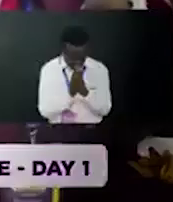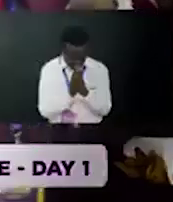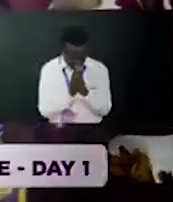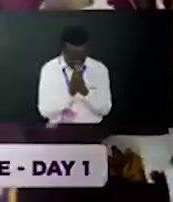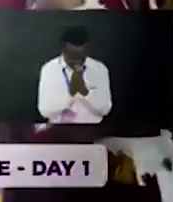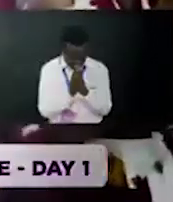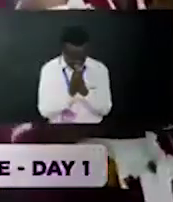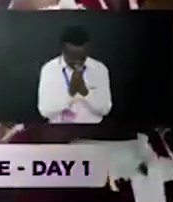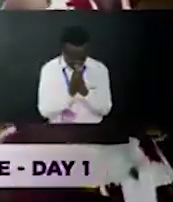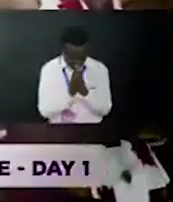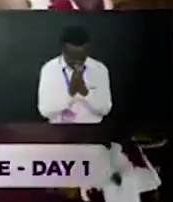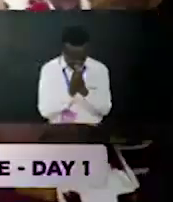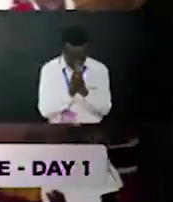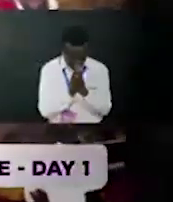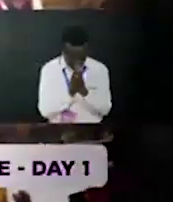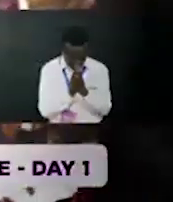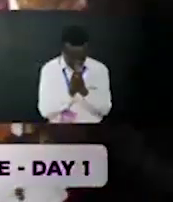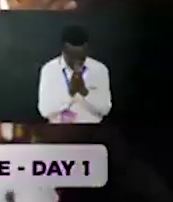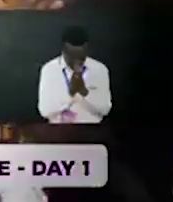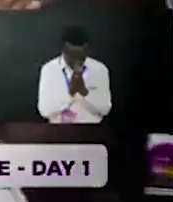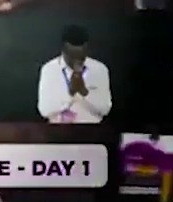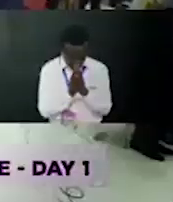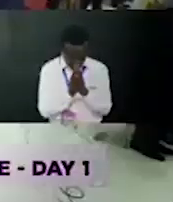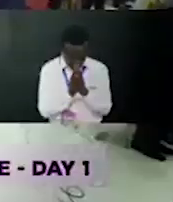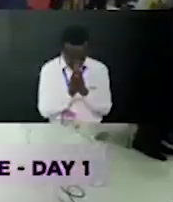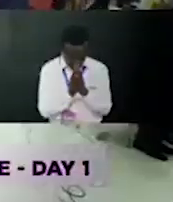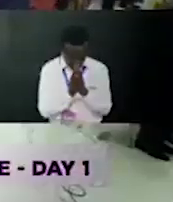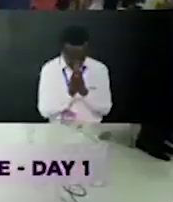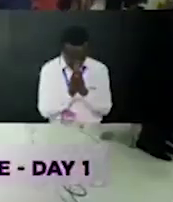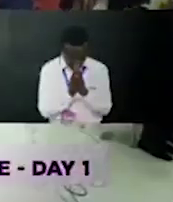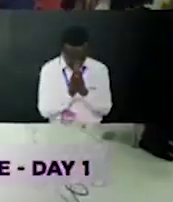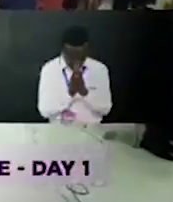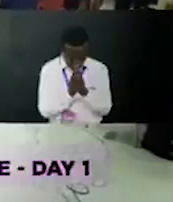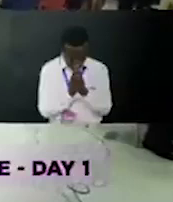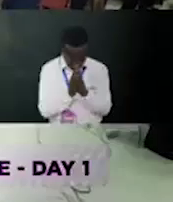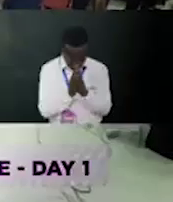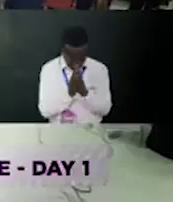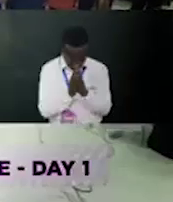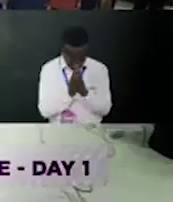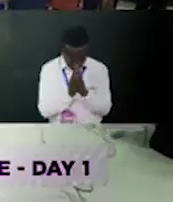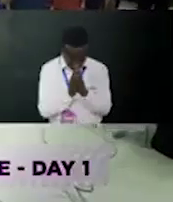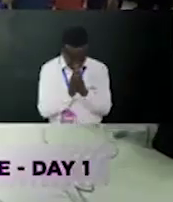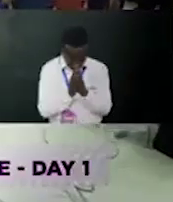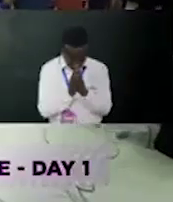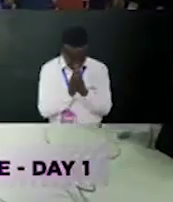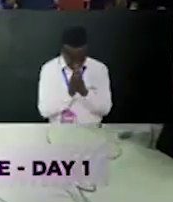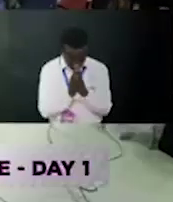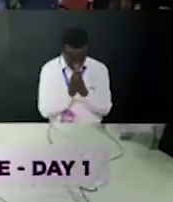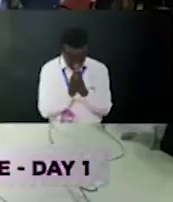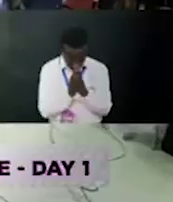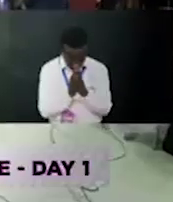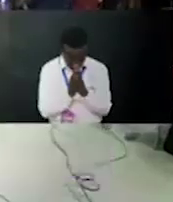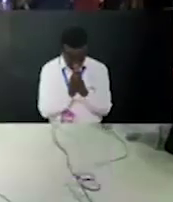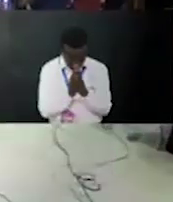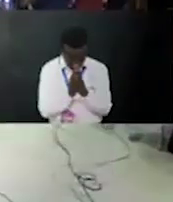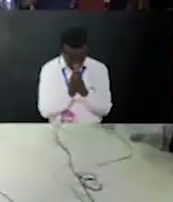Masaya Tarababa, Ile. Makato, Bayataraba Sayan Derebe, Ilema Sayan